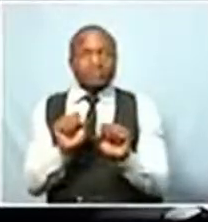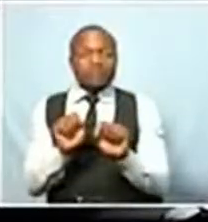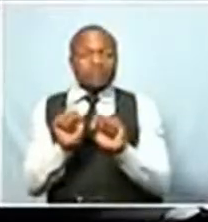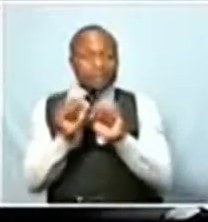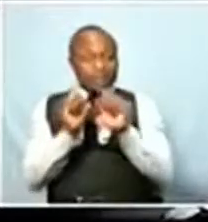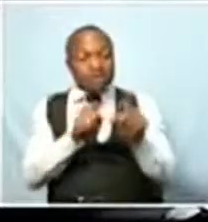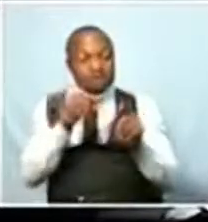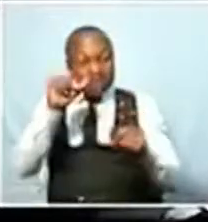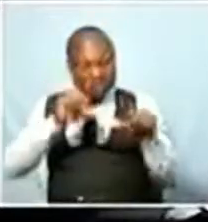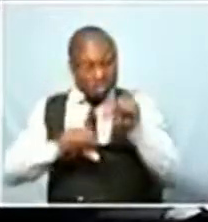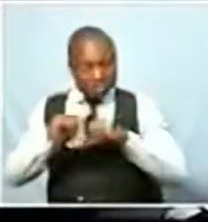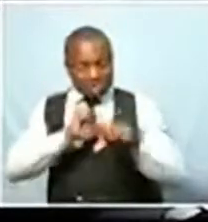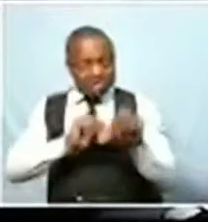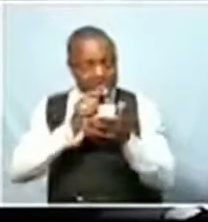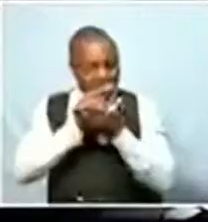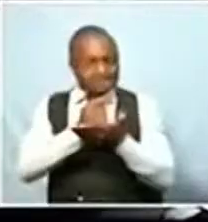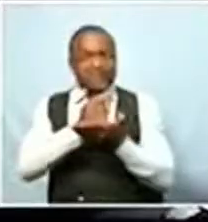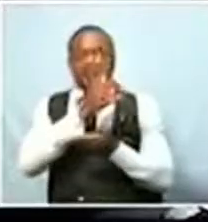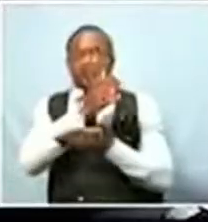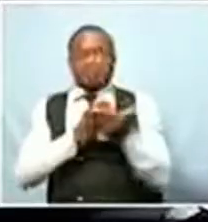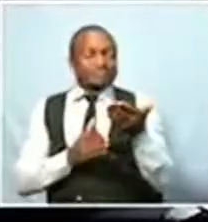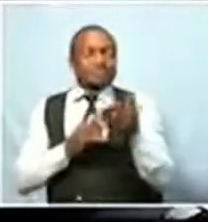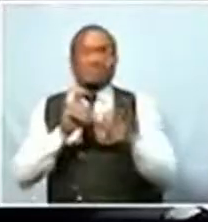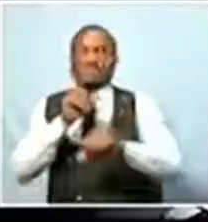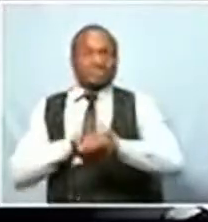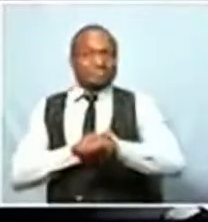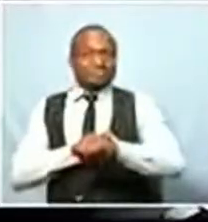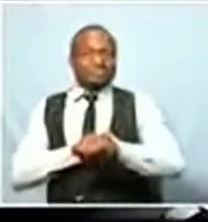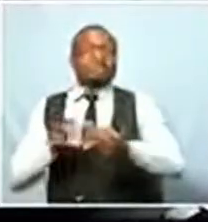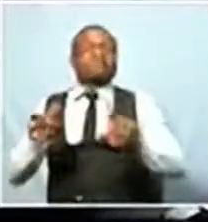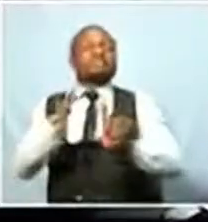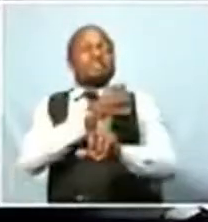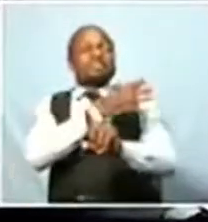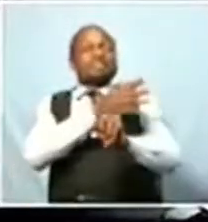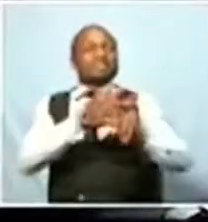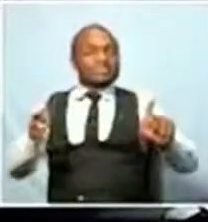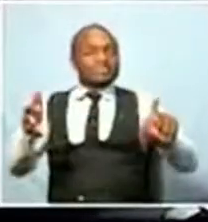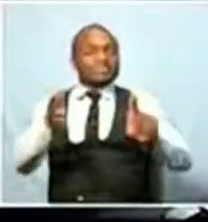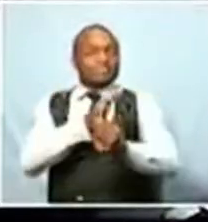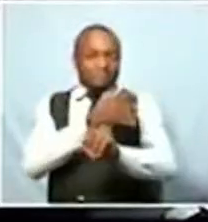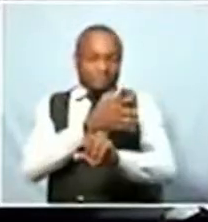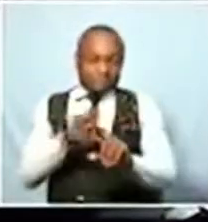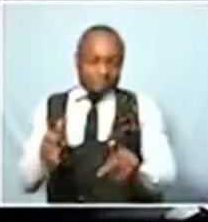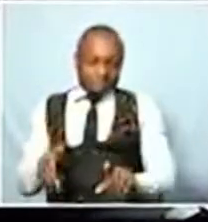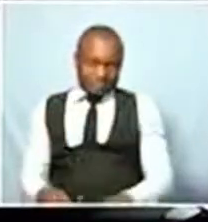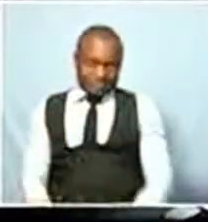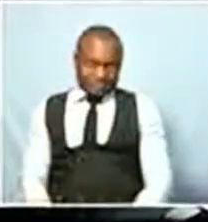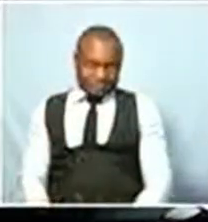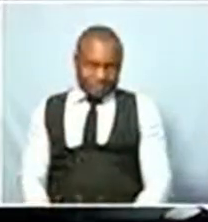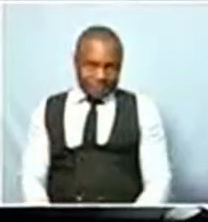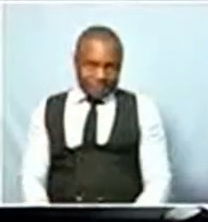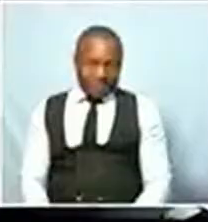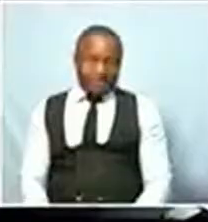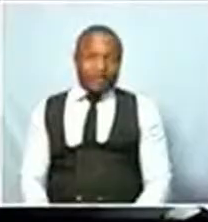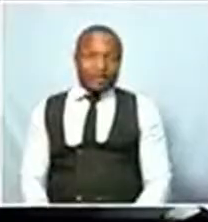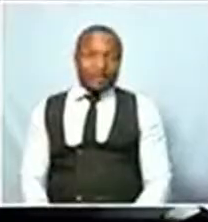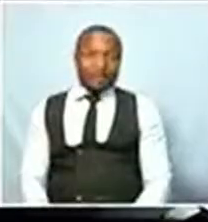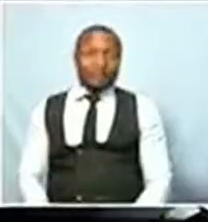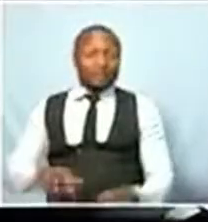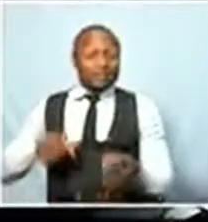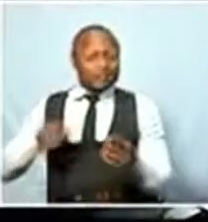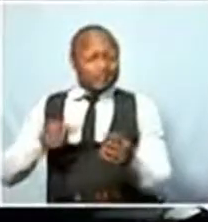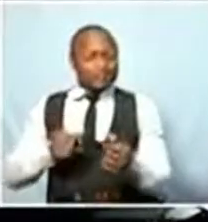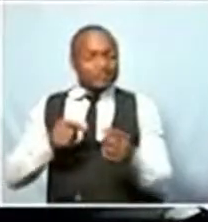because those grants sometimes they are being abused. And also the feeding program